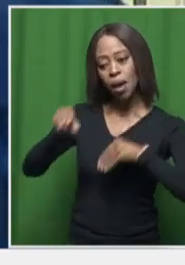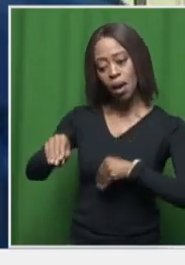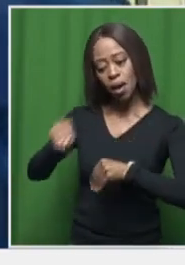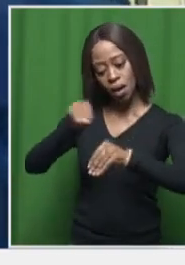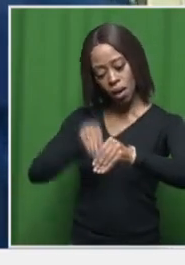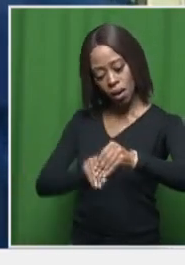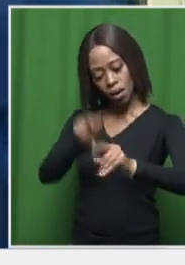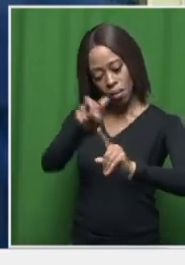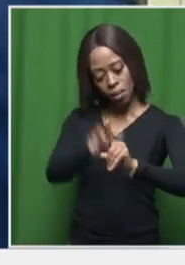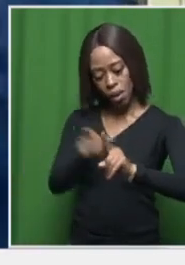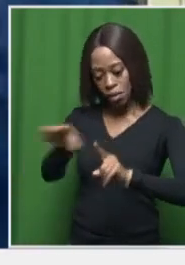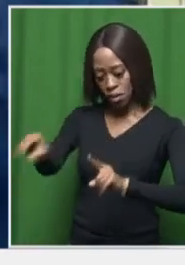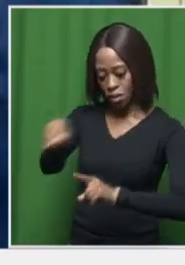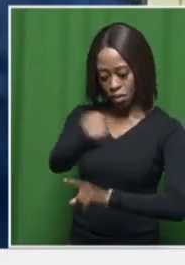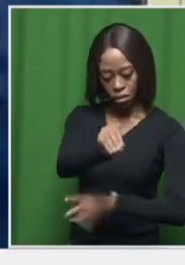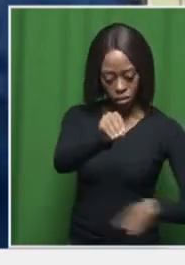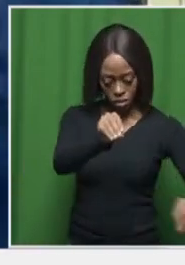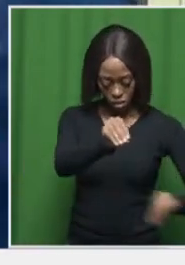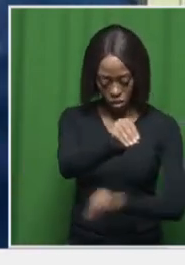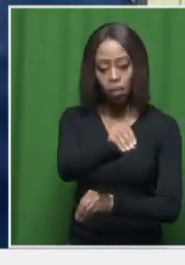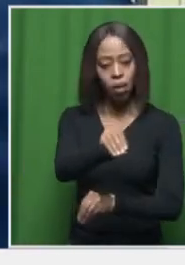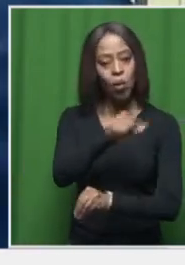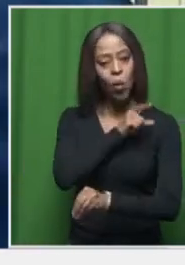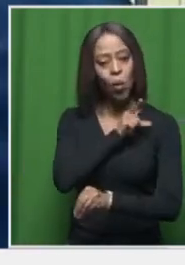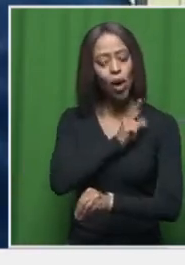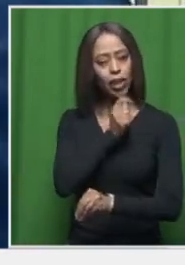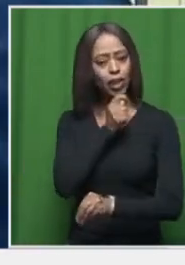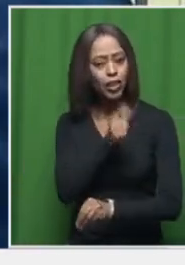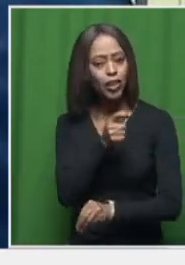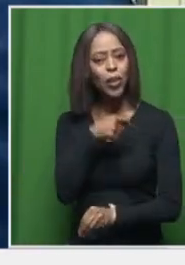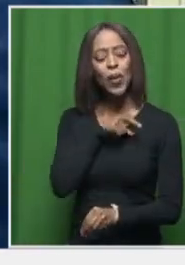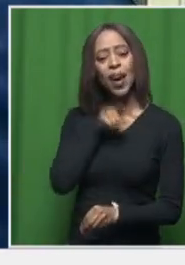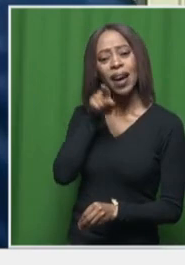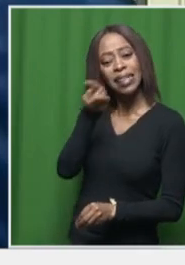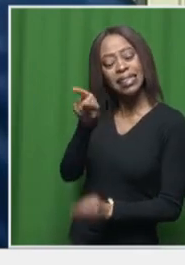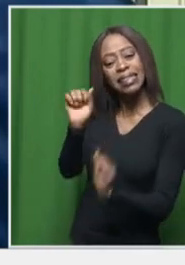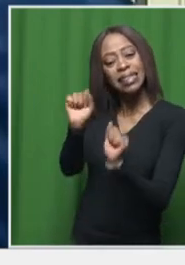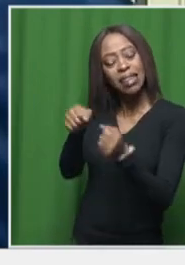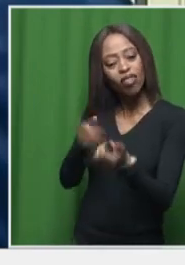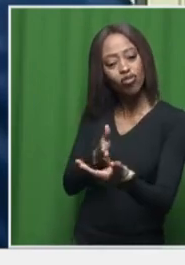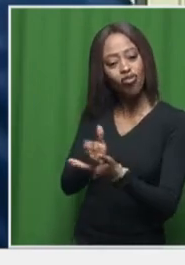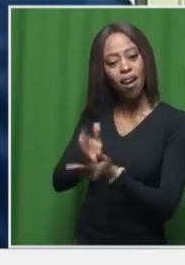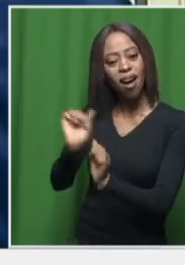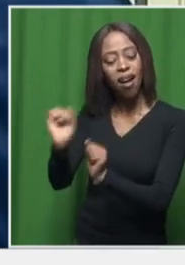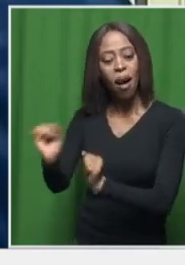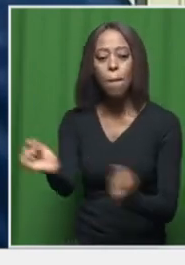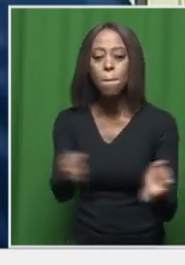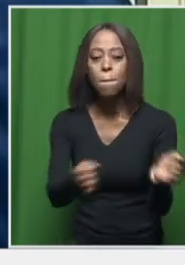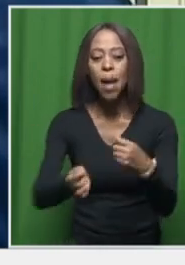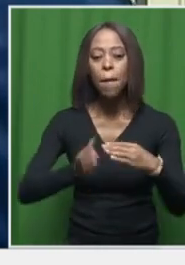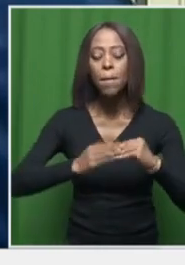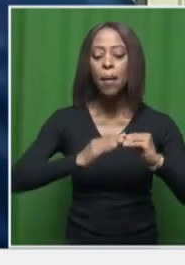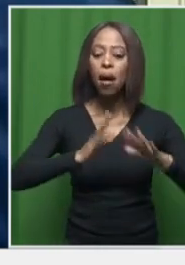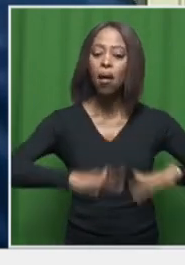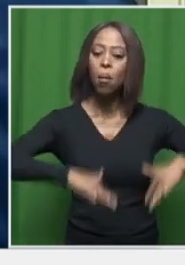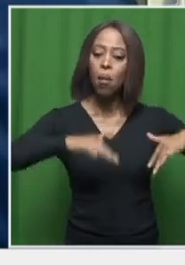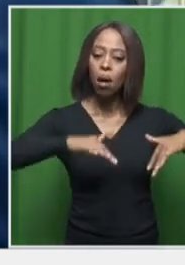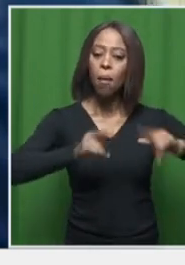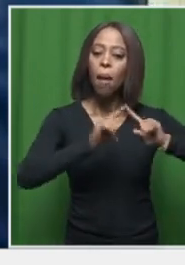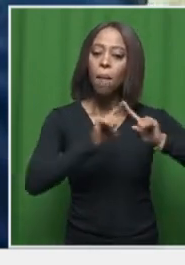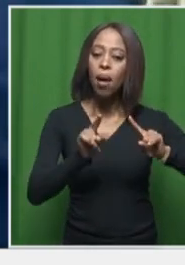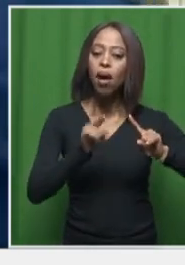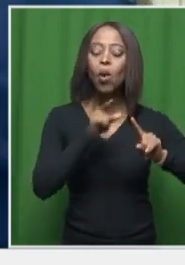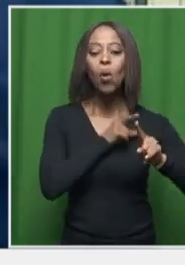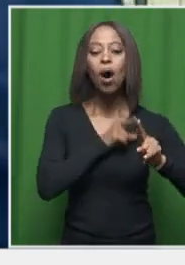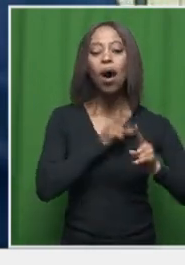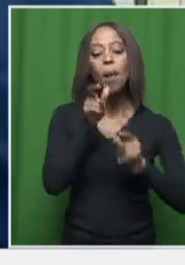this person and I've replaced this person. Because it's actually, while it's the president's prerogative to appoint a cabinet, it is actually for the